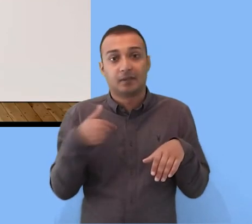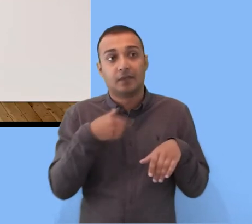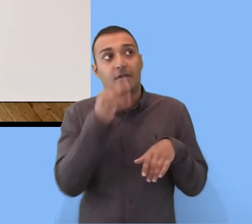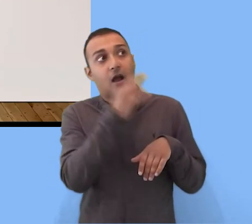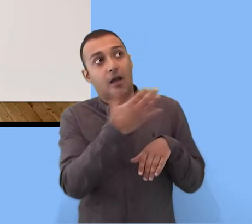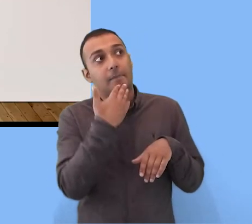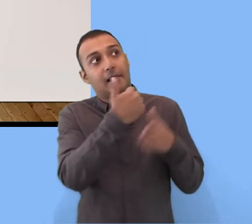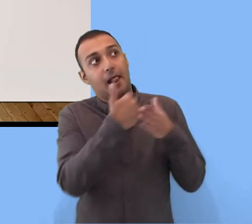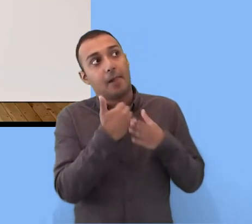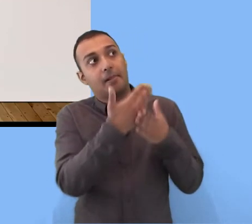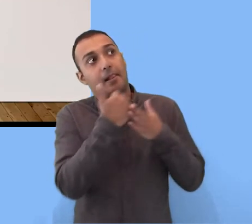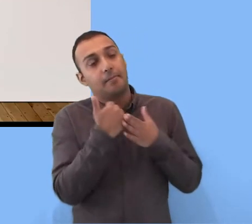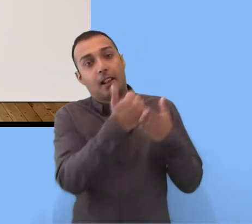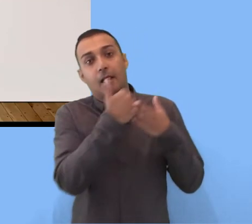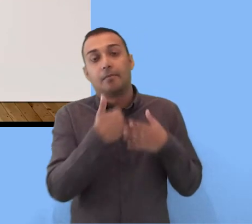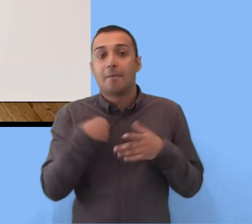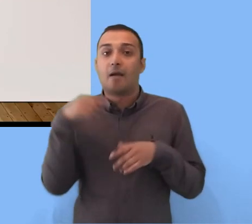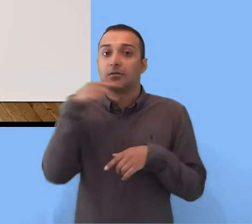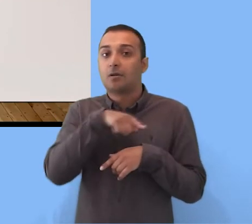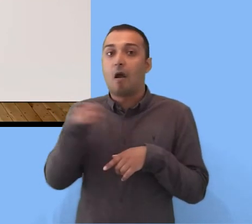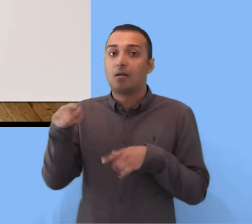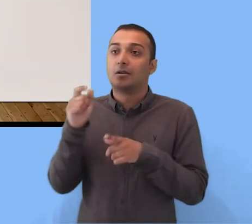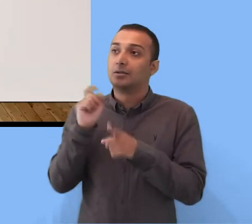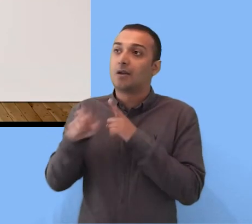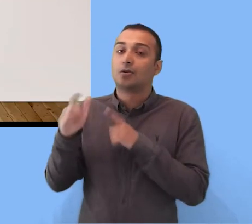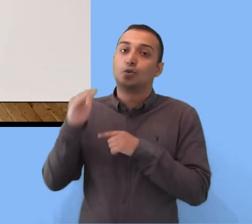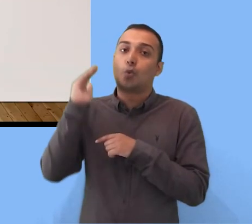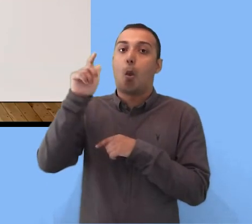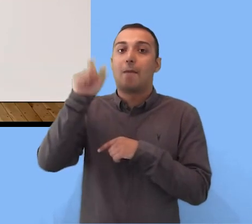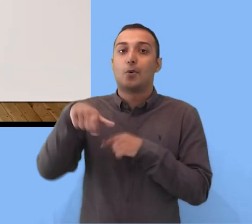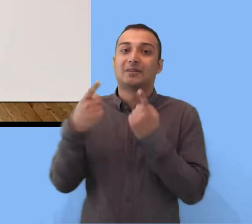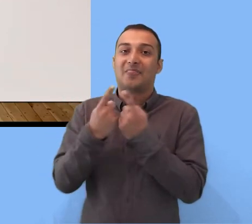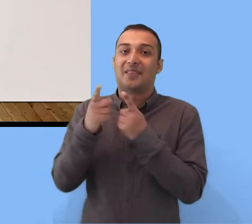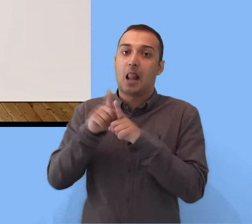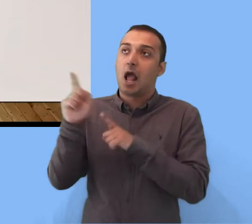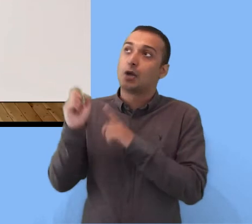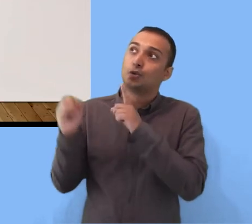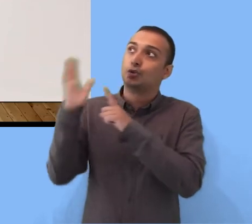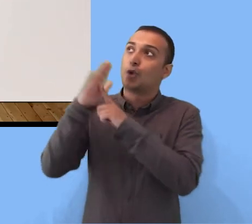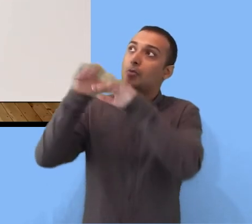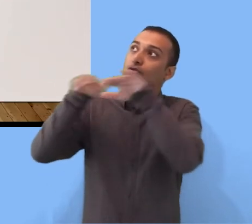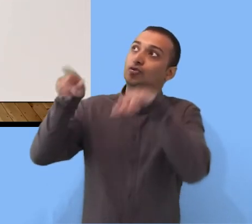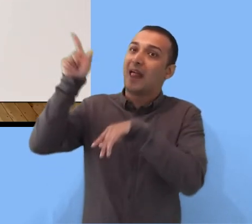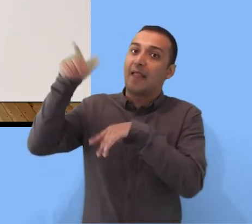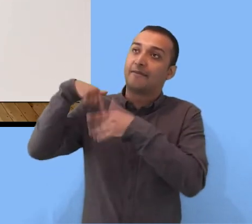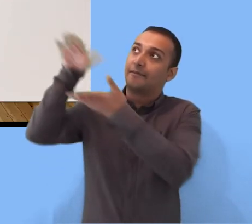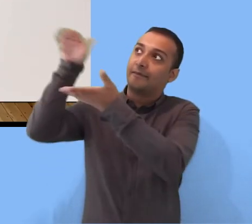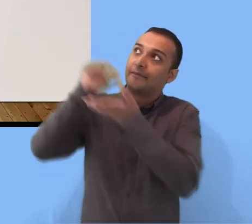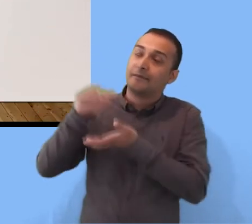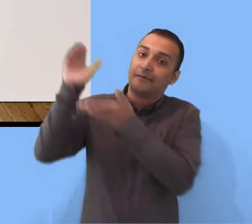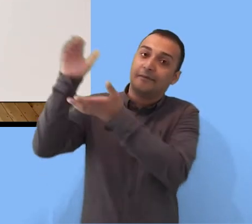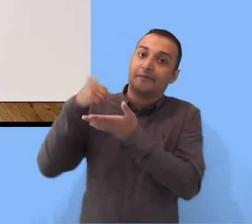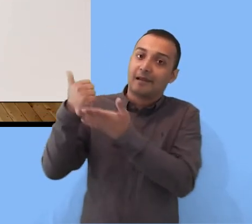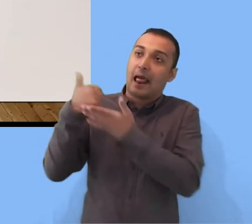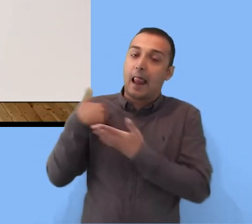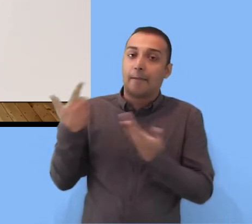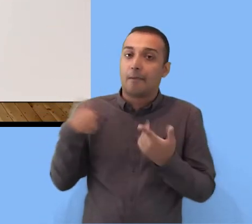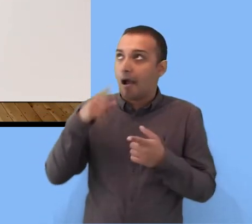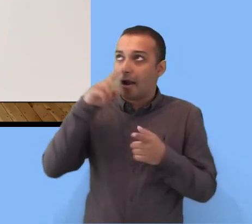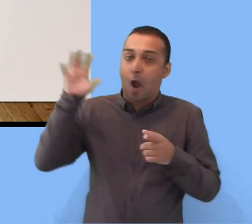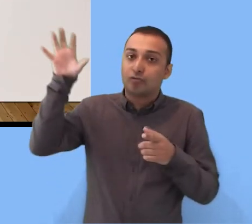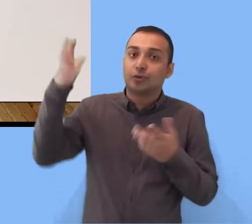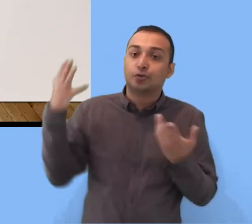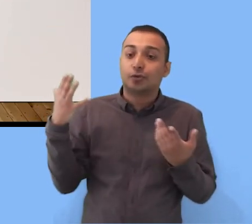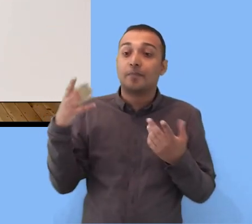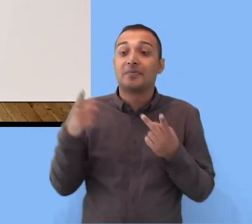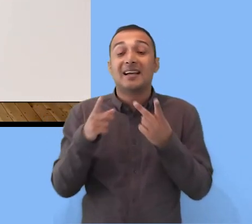shows up to do tall person things for me. In the second image, you've got equity, which is just about, I think, where we're getting to, or certainly